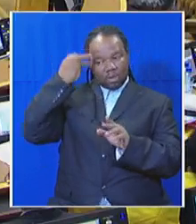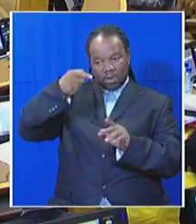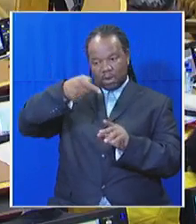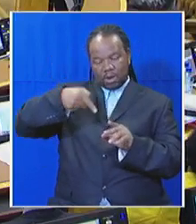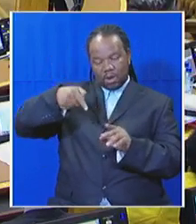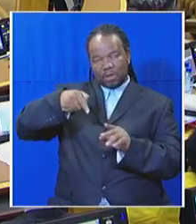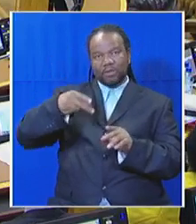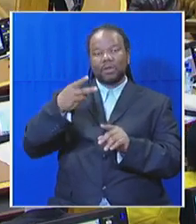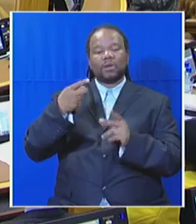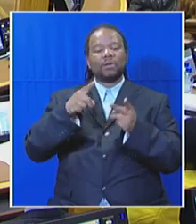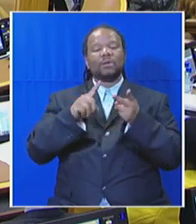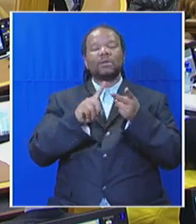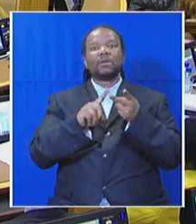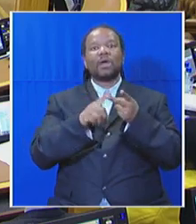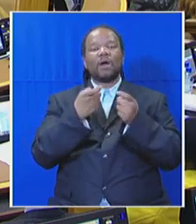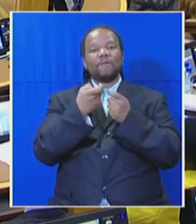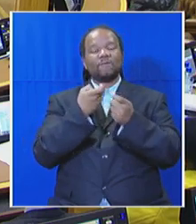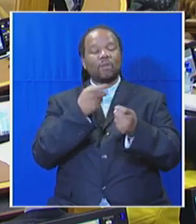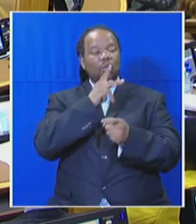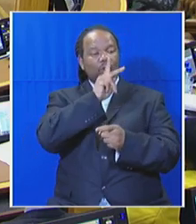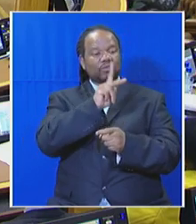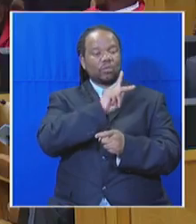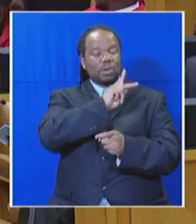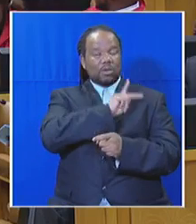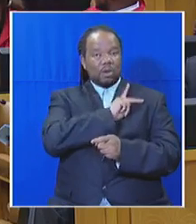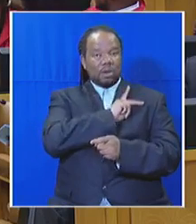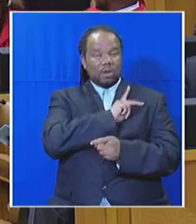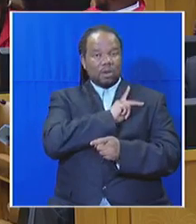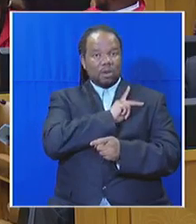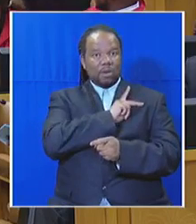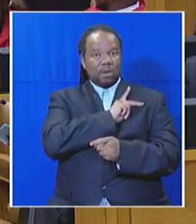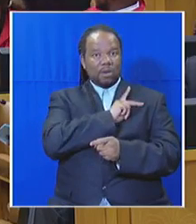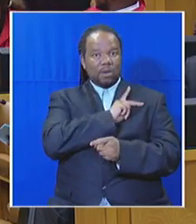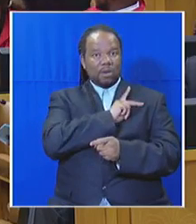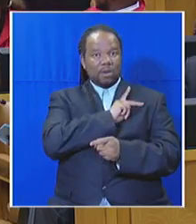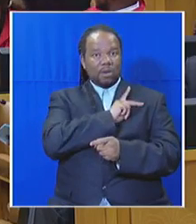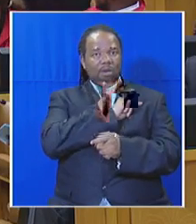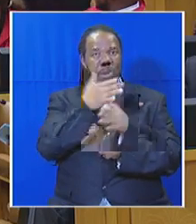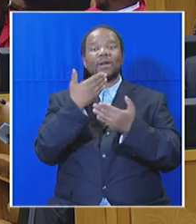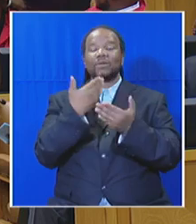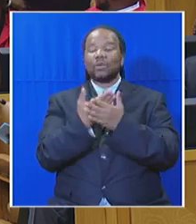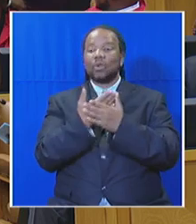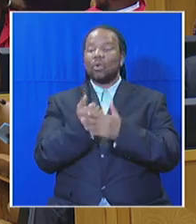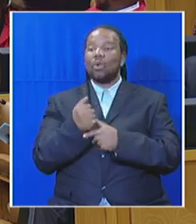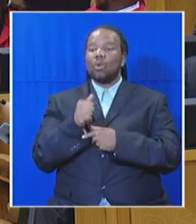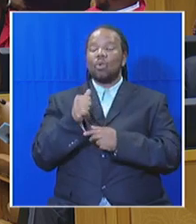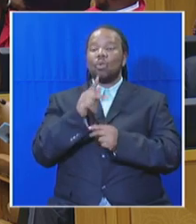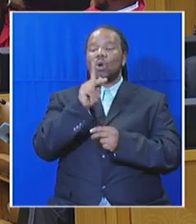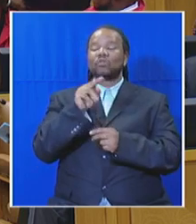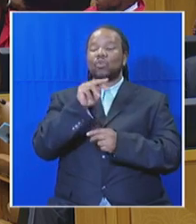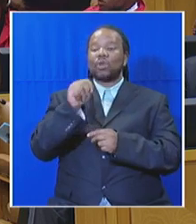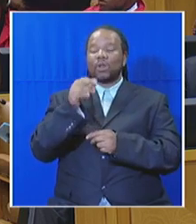i-KZN besihlushwa ama-ZP esibulala manje uzothatha imali ehlupheke eSouth